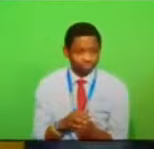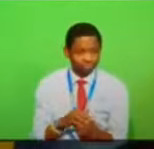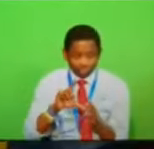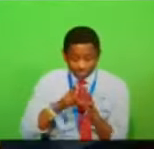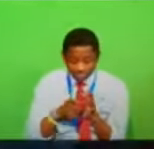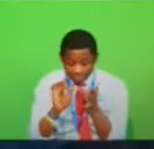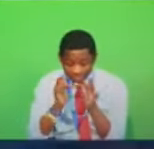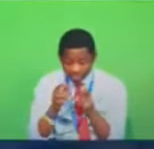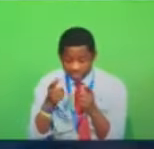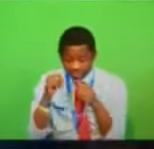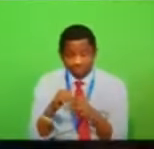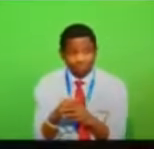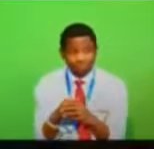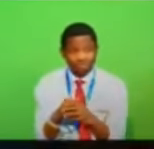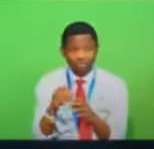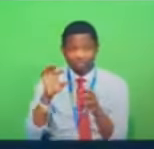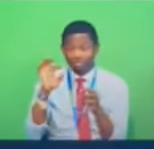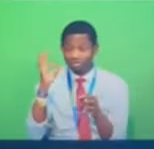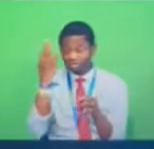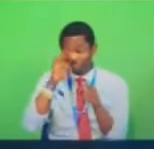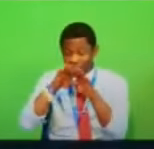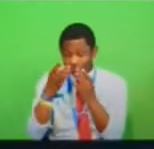came, Facebook came,